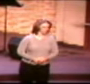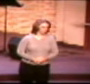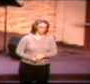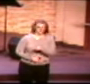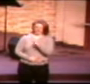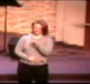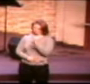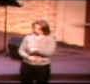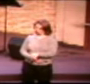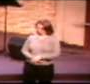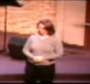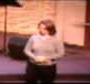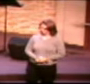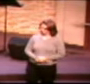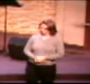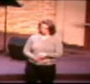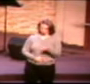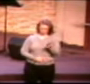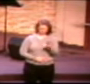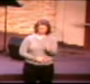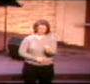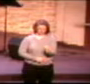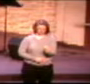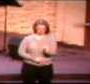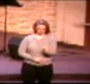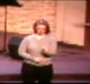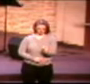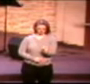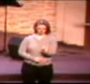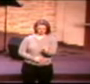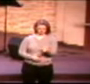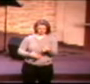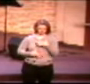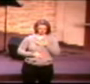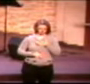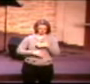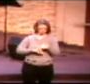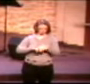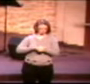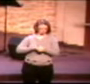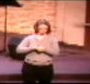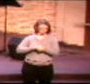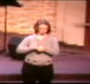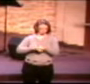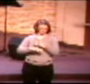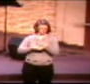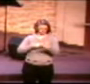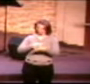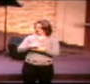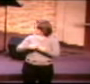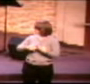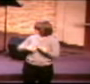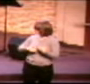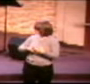Carrie, Robin, please take your bride's hand.